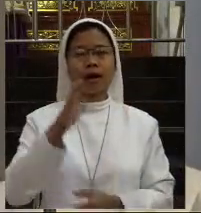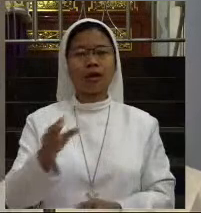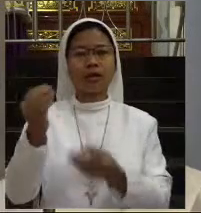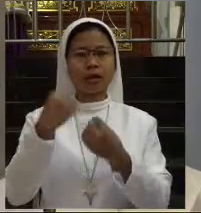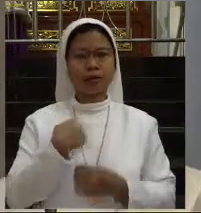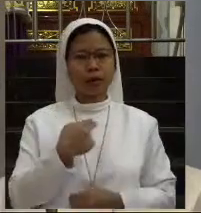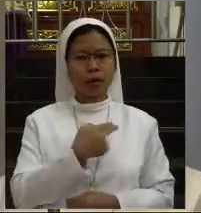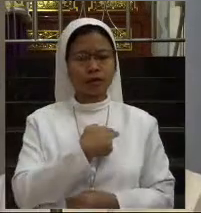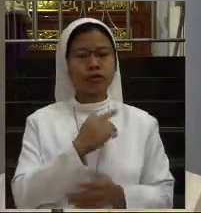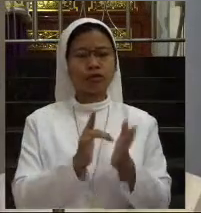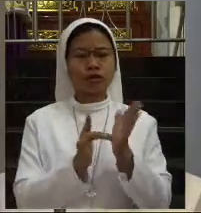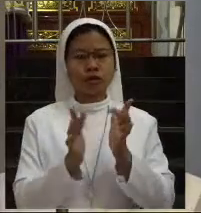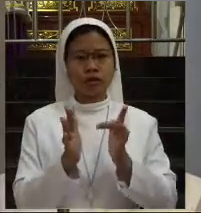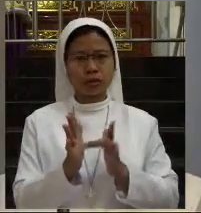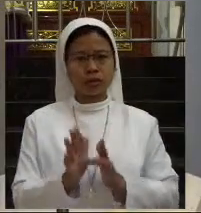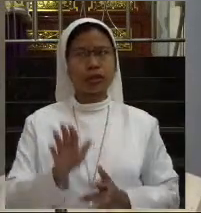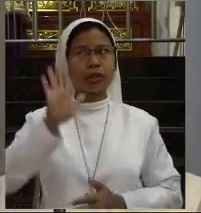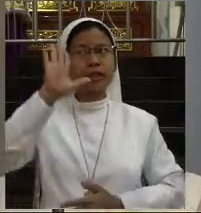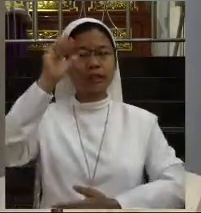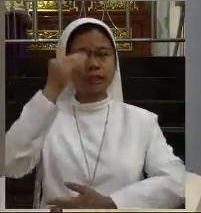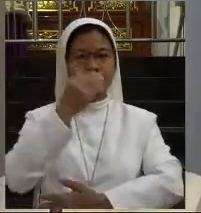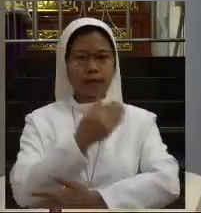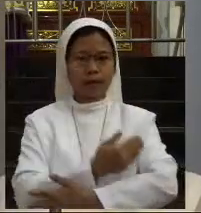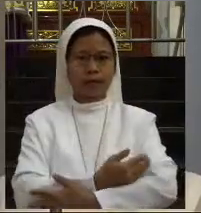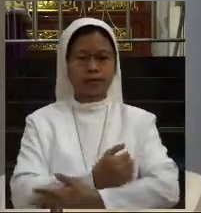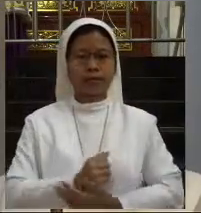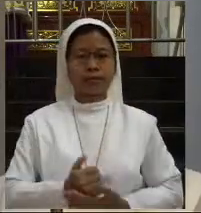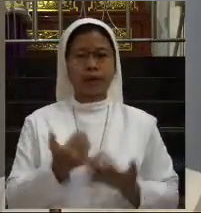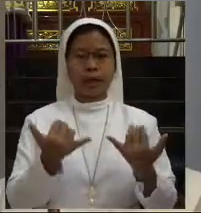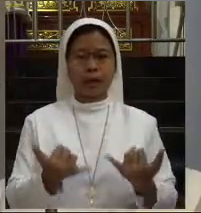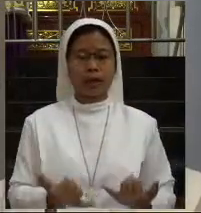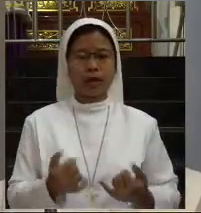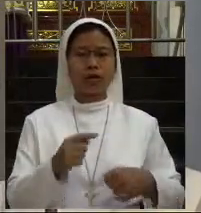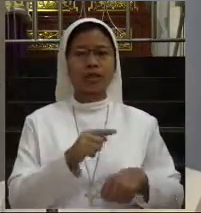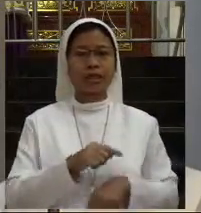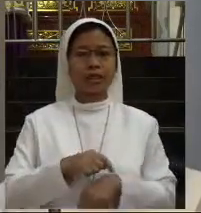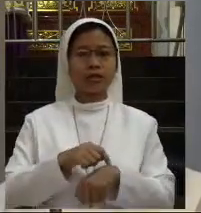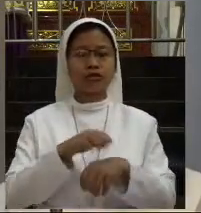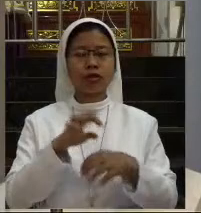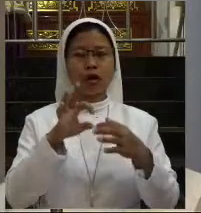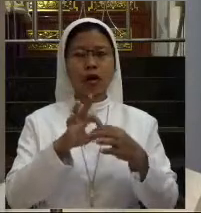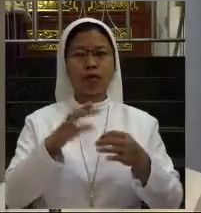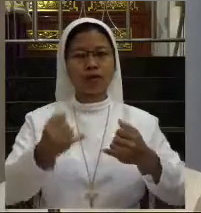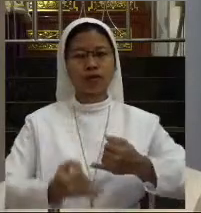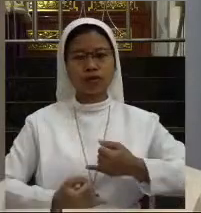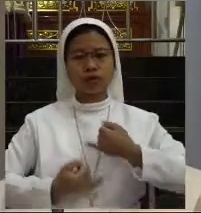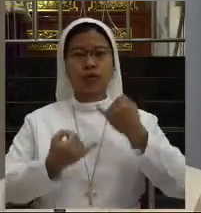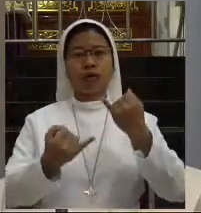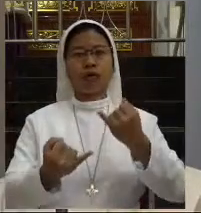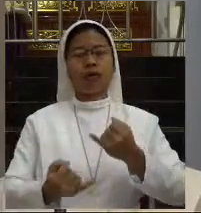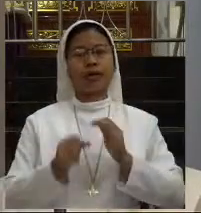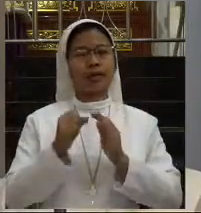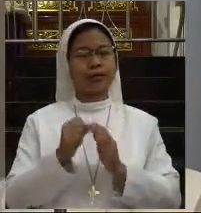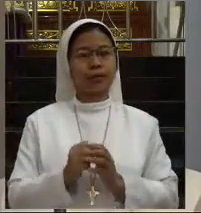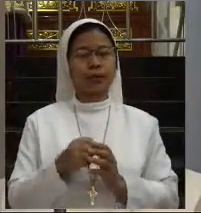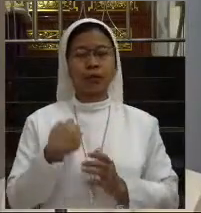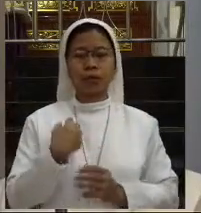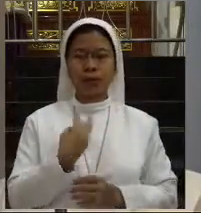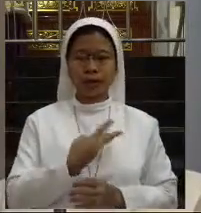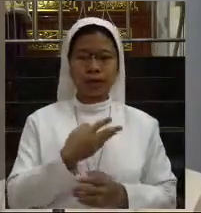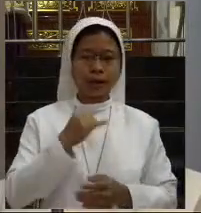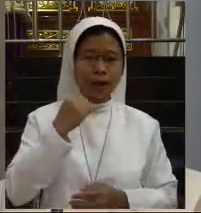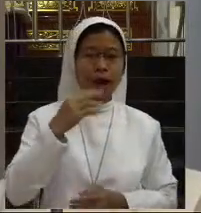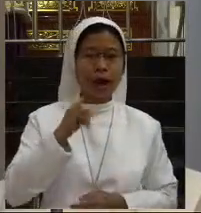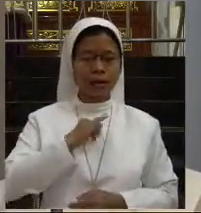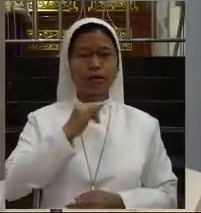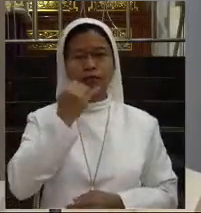birth of His Son Jesus. In this season of joy, may I invite you as well to